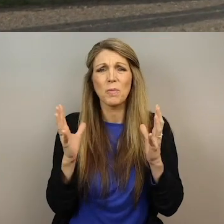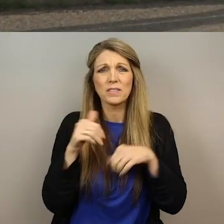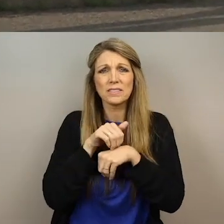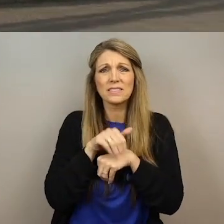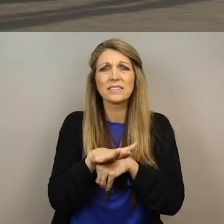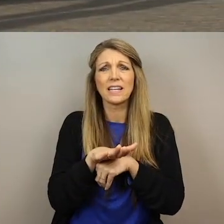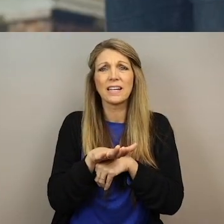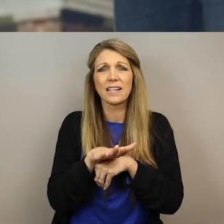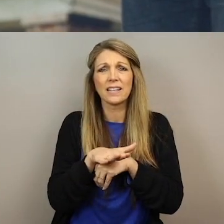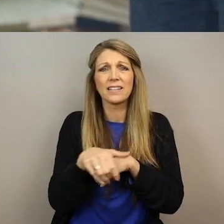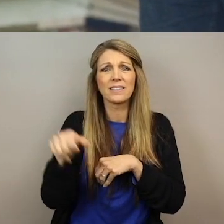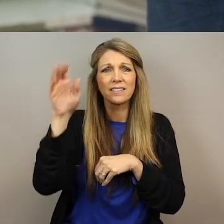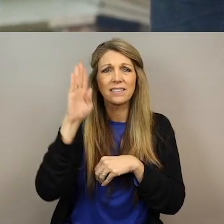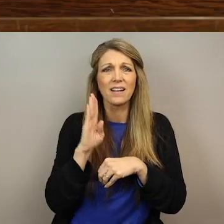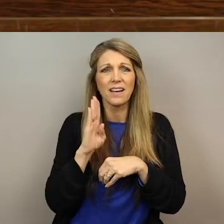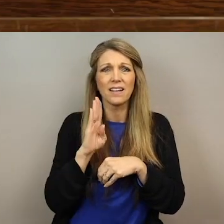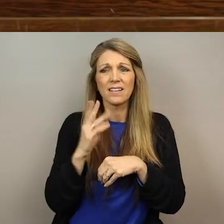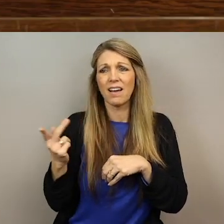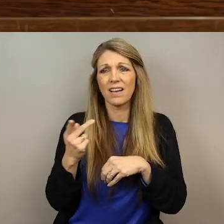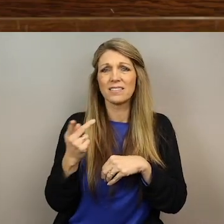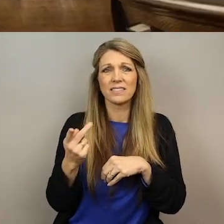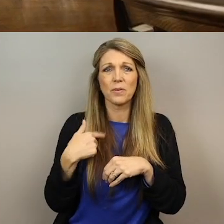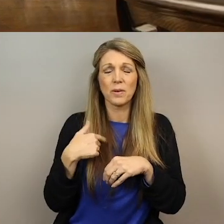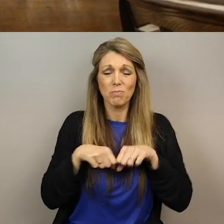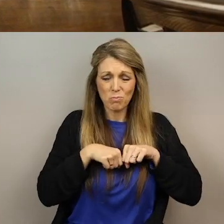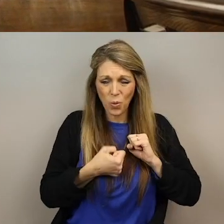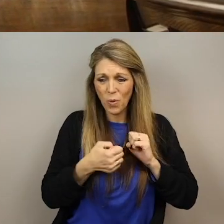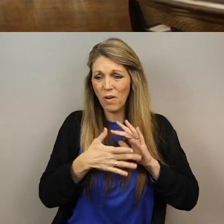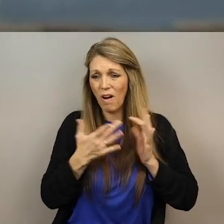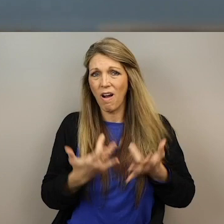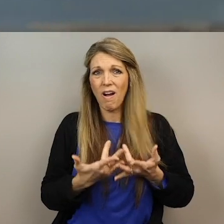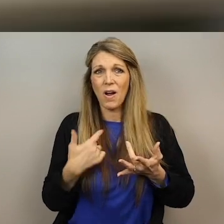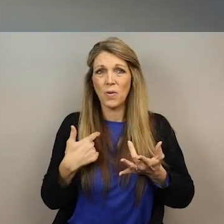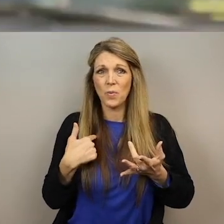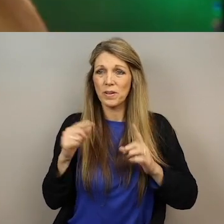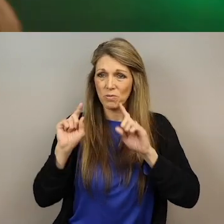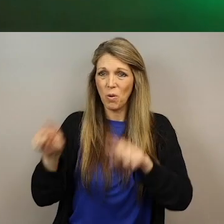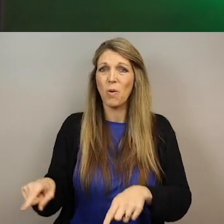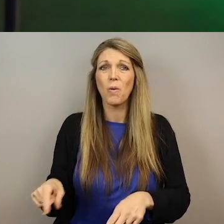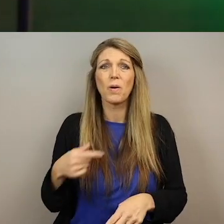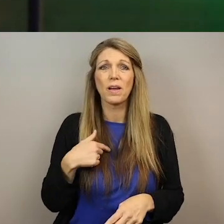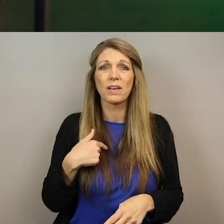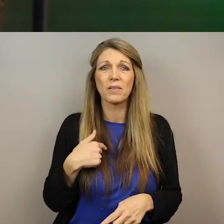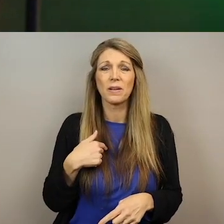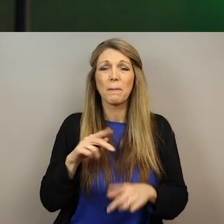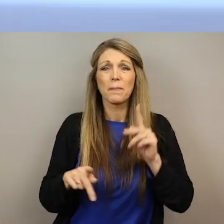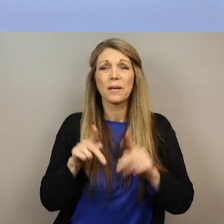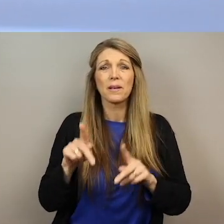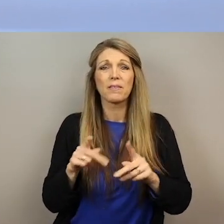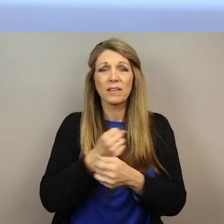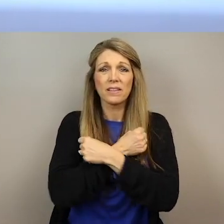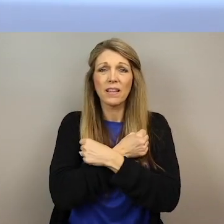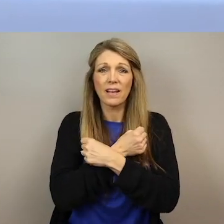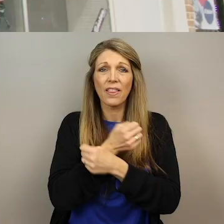sent us. God spoke to us, broke our hearts for the city, and God's call trumps all. And we tell them there are people